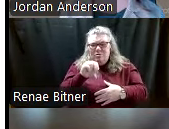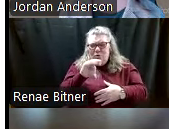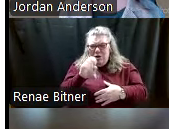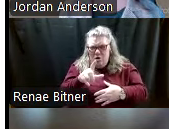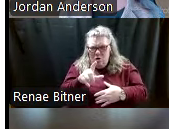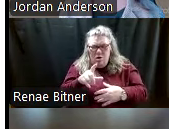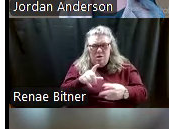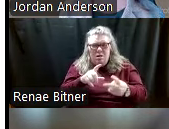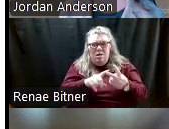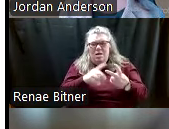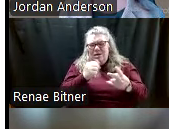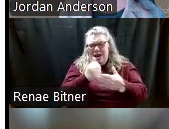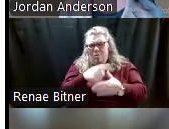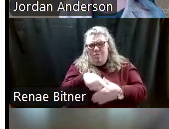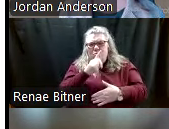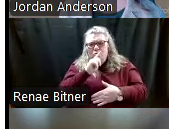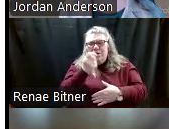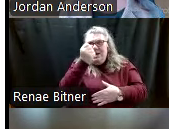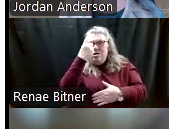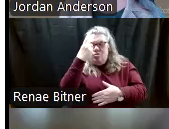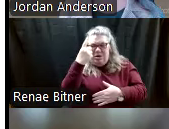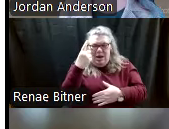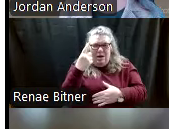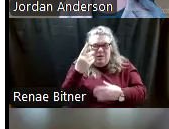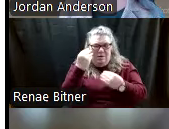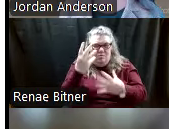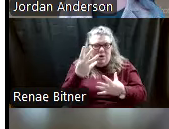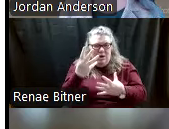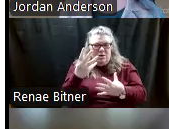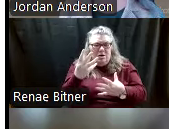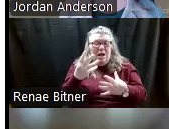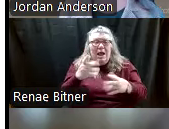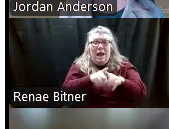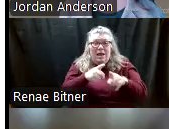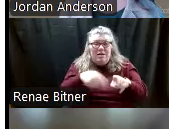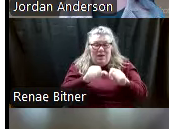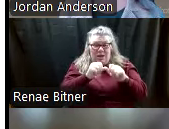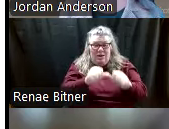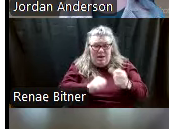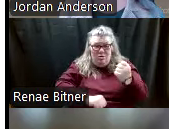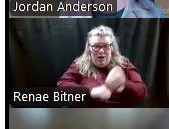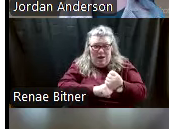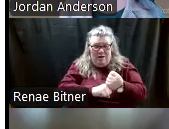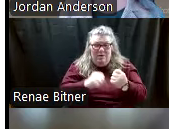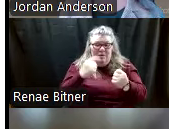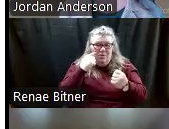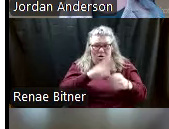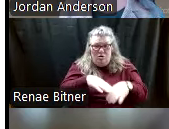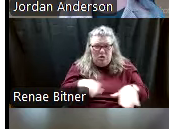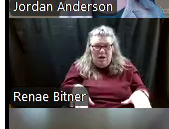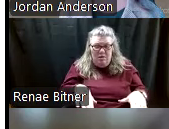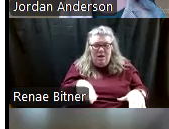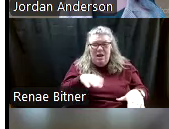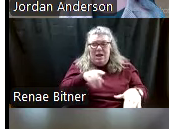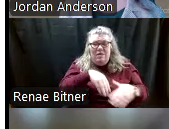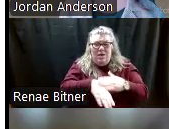help them really get that information so that as they continue to advocate for their child and they get into